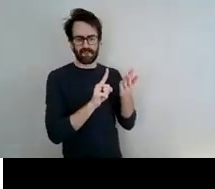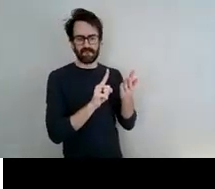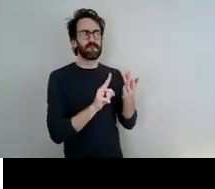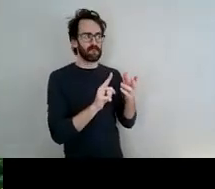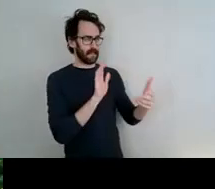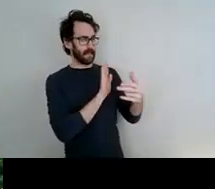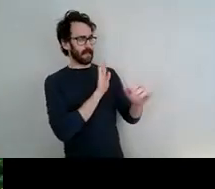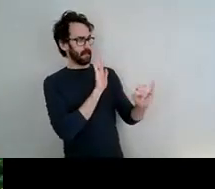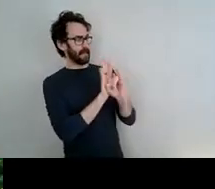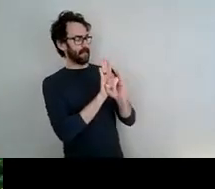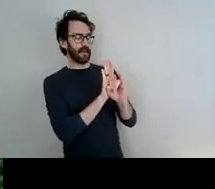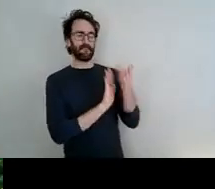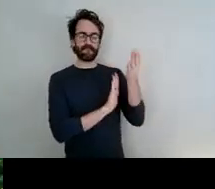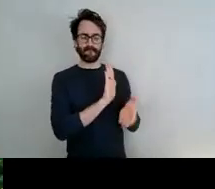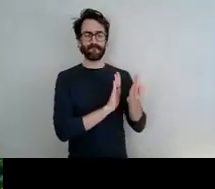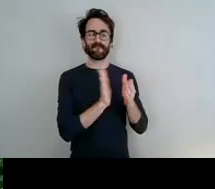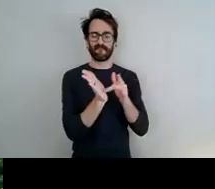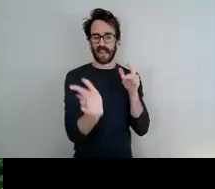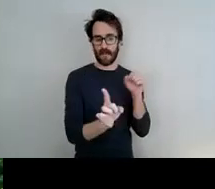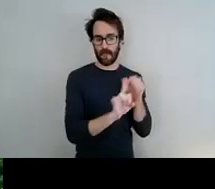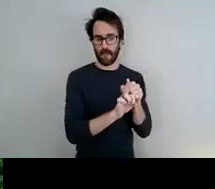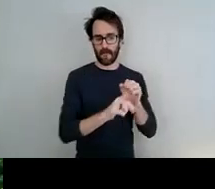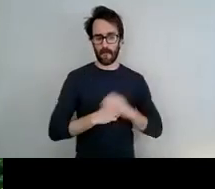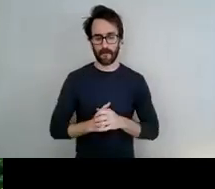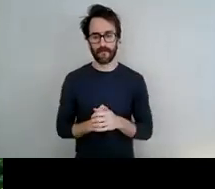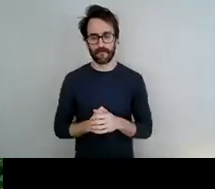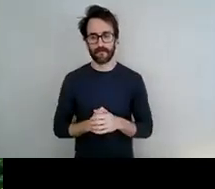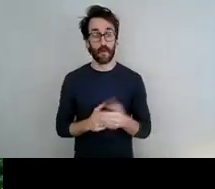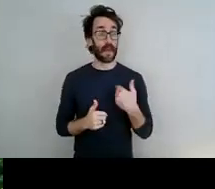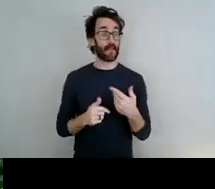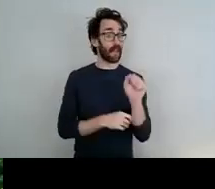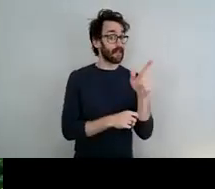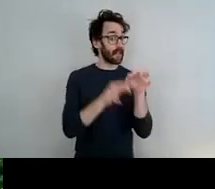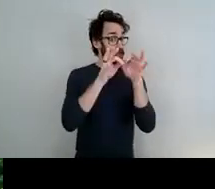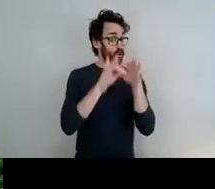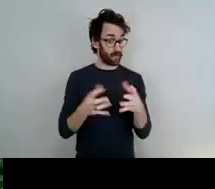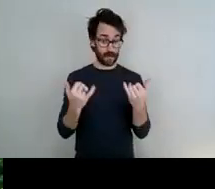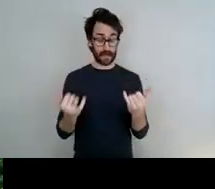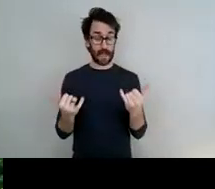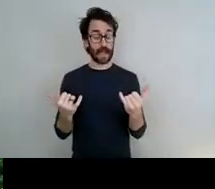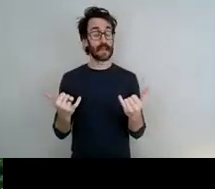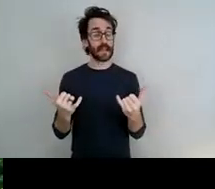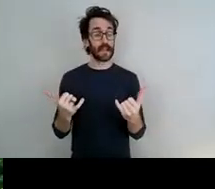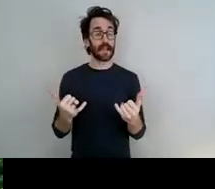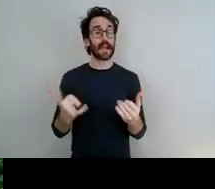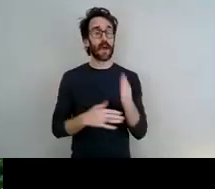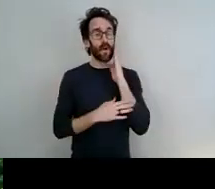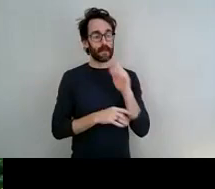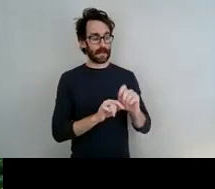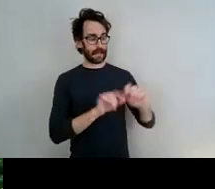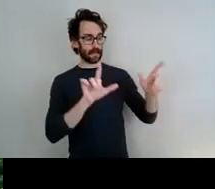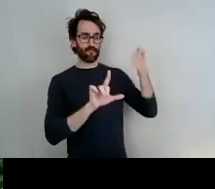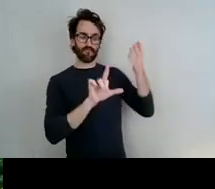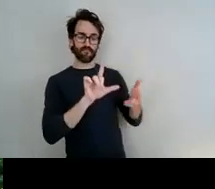our ASL interpreters with us today, and I'll be giving a little bit more direction, but they will be on screen the whole